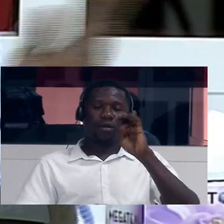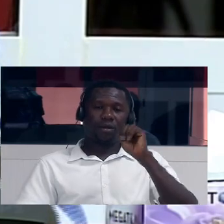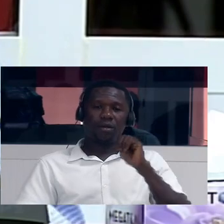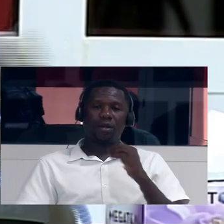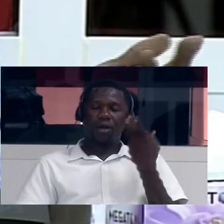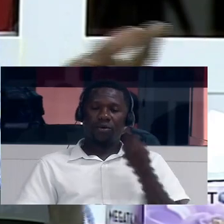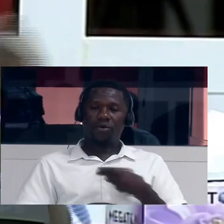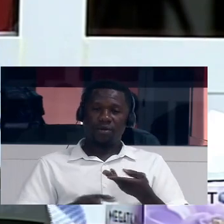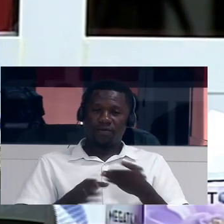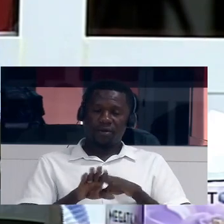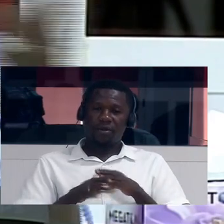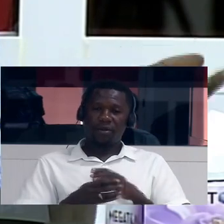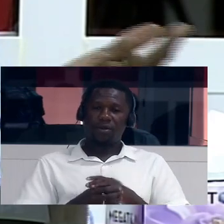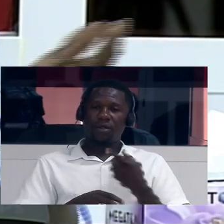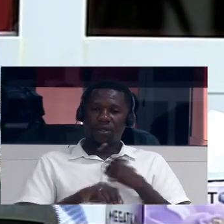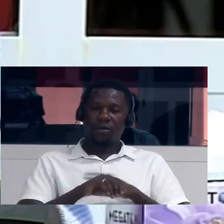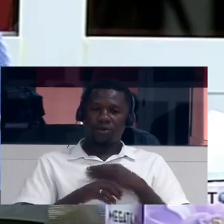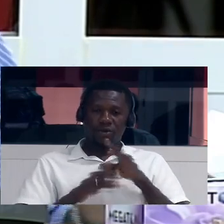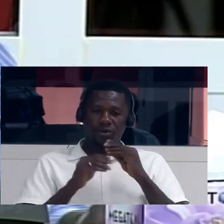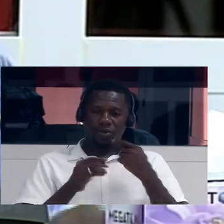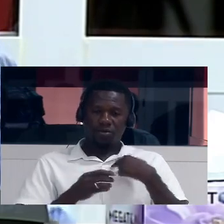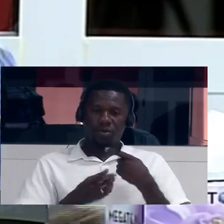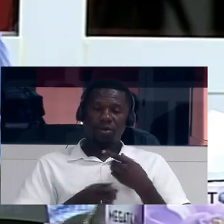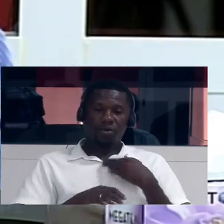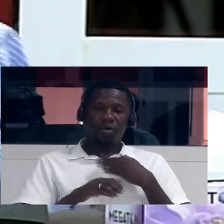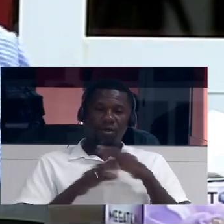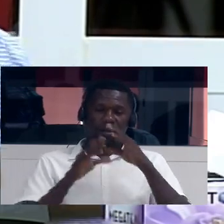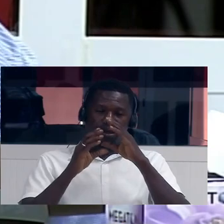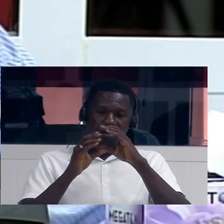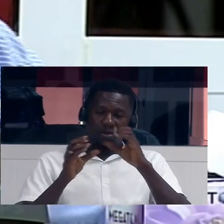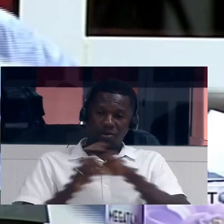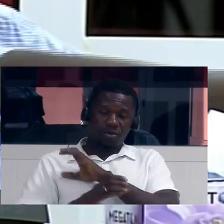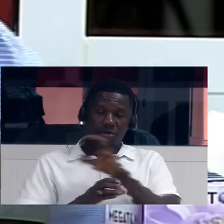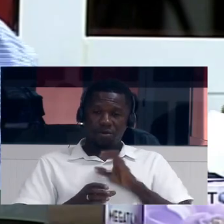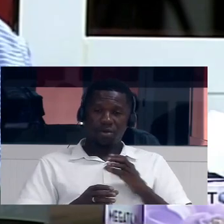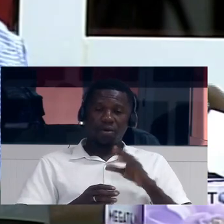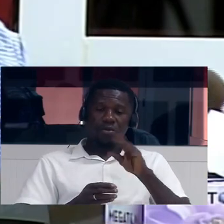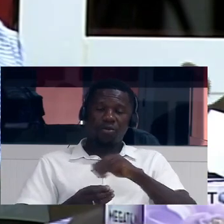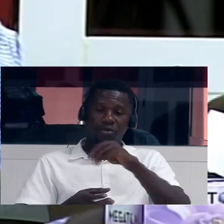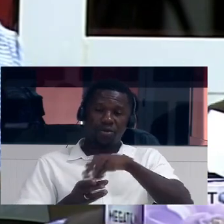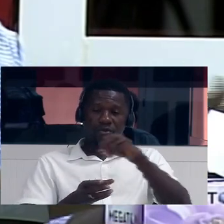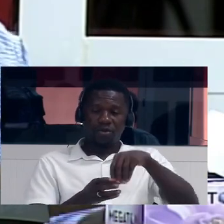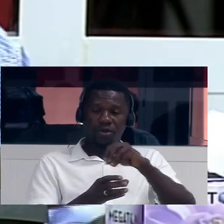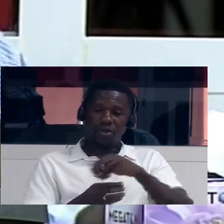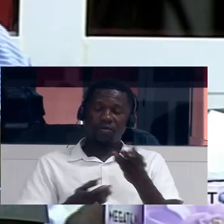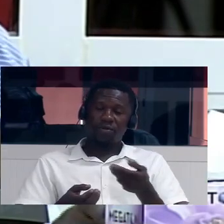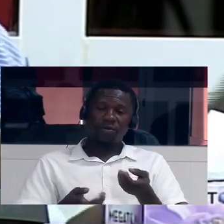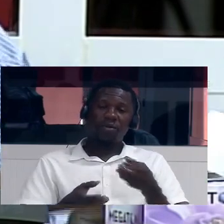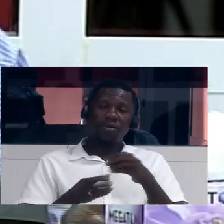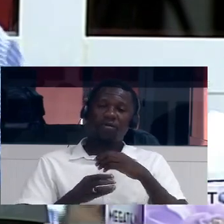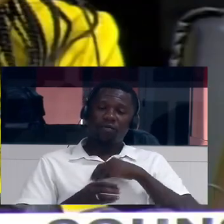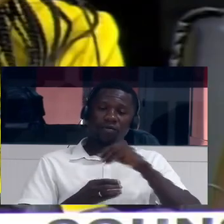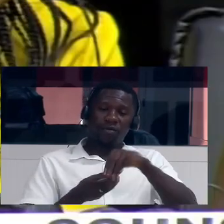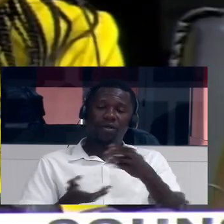funeral? Oh, boss, the time when you were talking to me, even we were in the compound putting monies in the thing that they put for funerals, putting monies